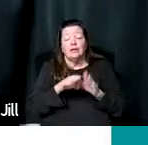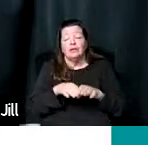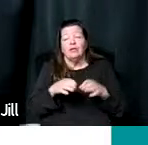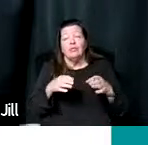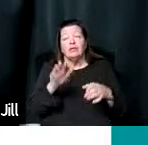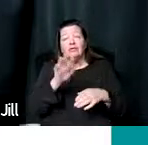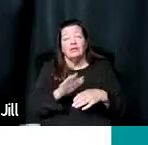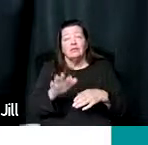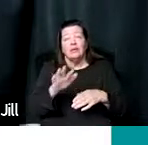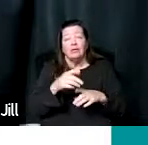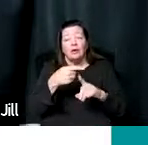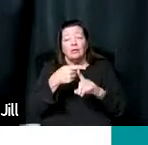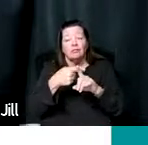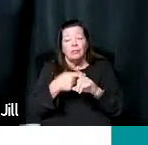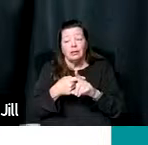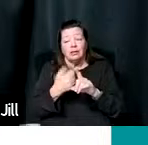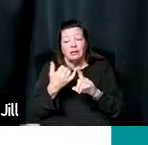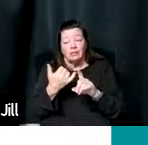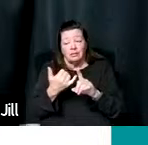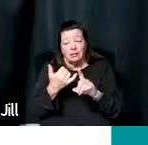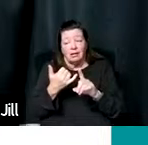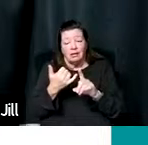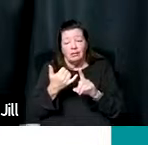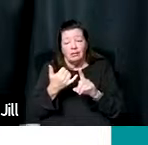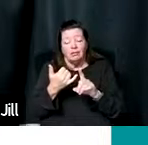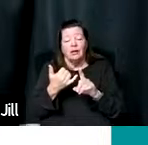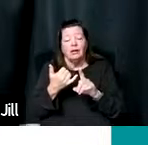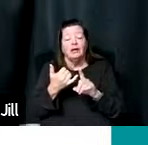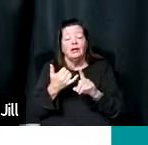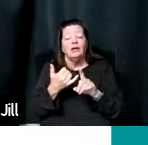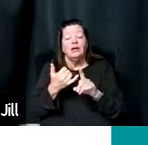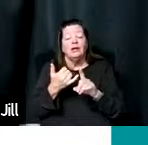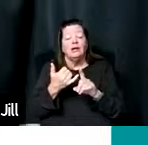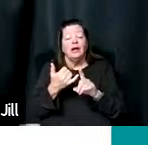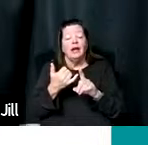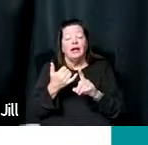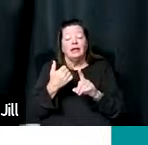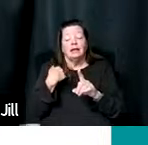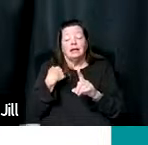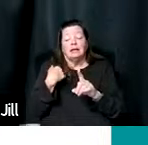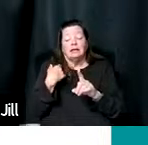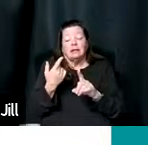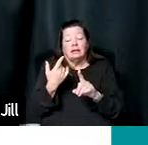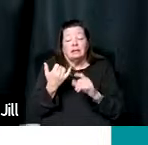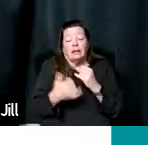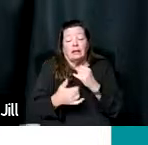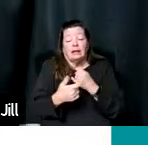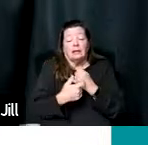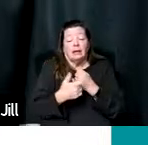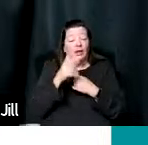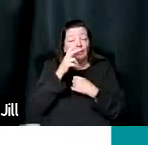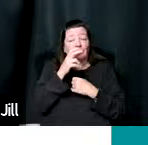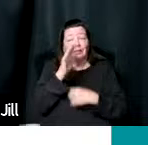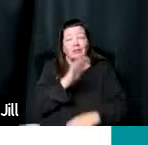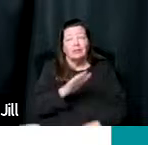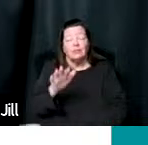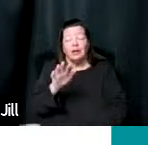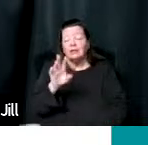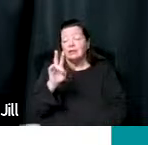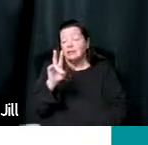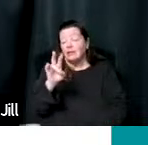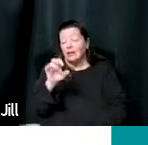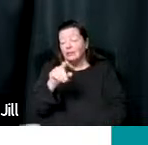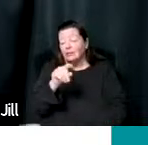month now. And we have between the last I've heard, we have between 700 and